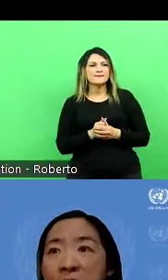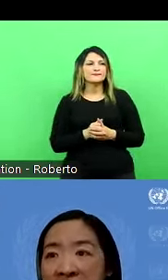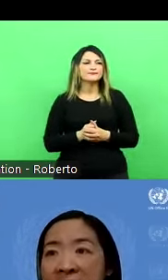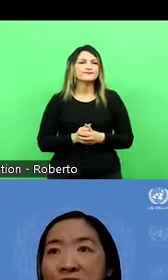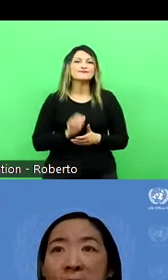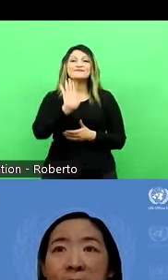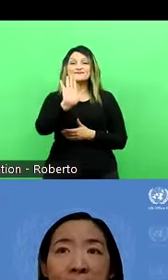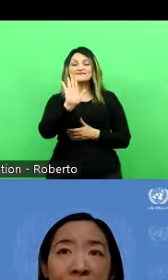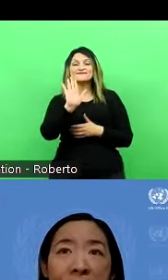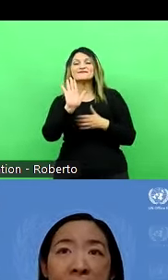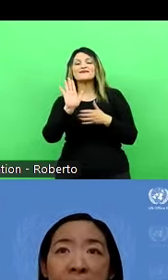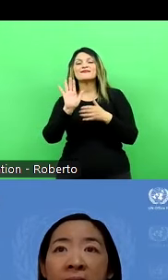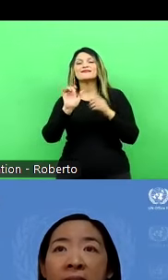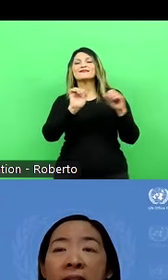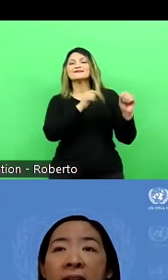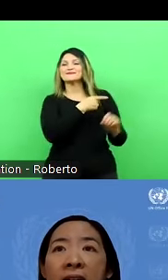my presentation.